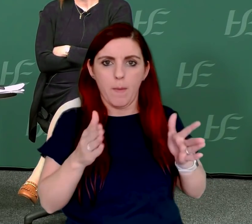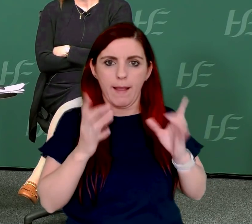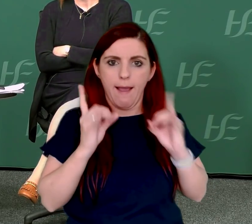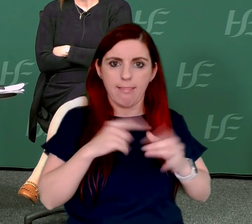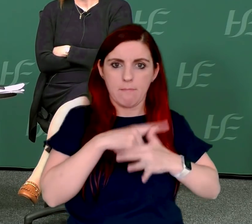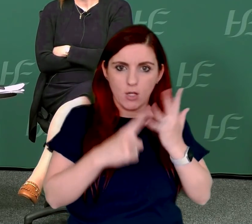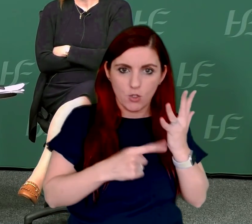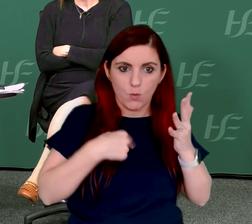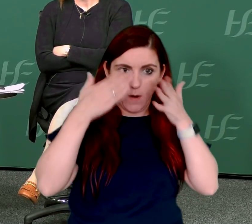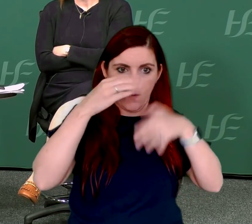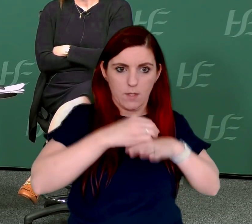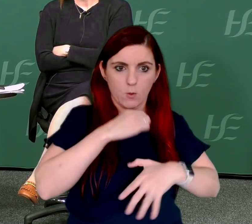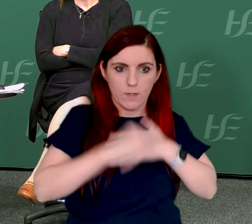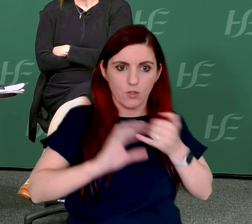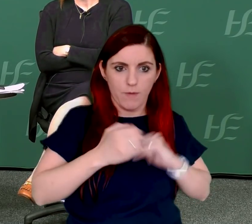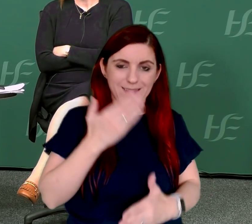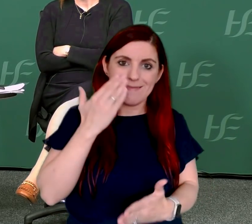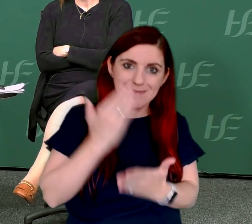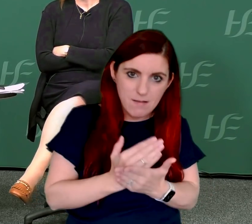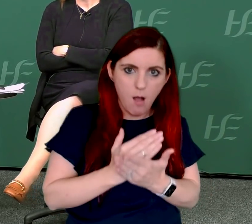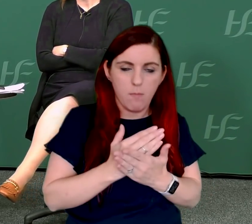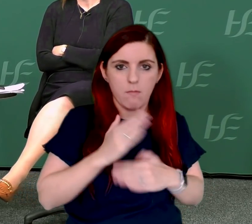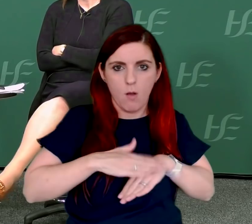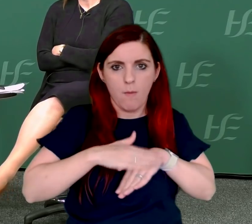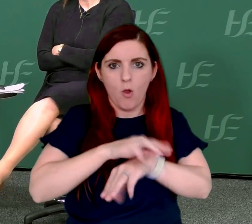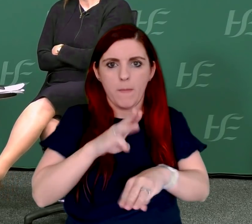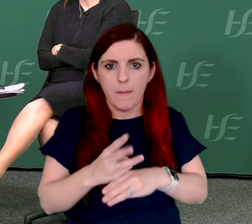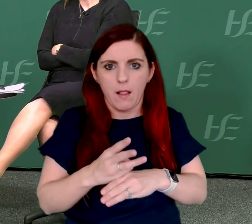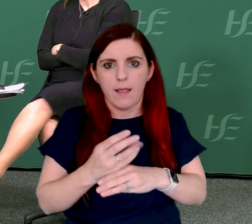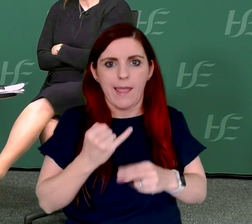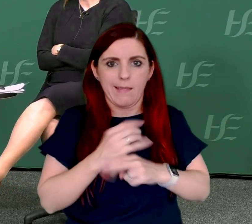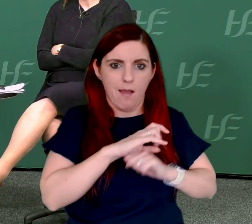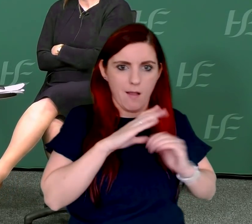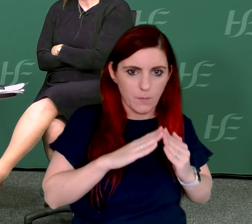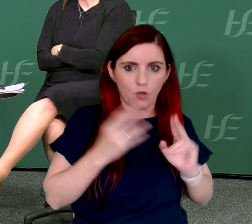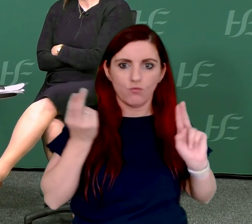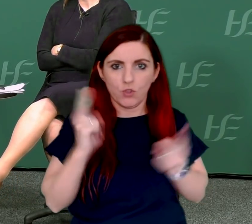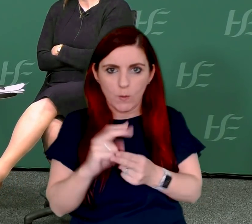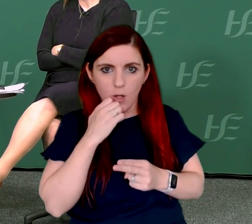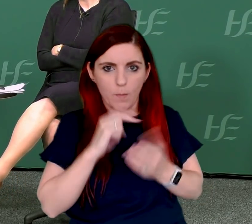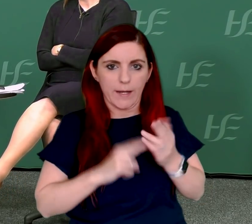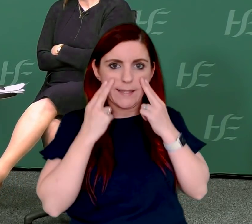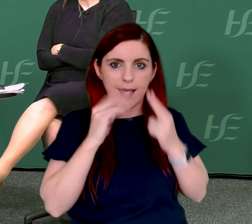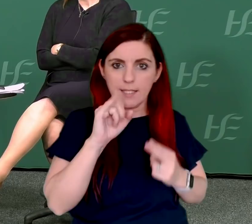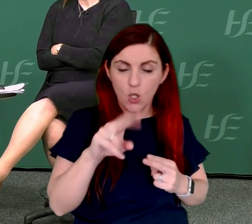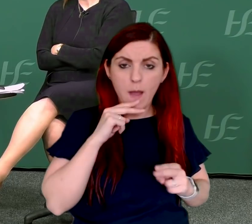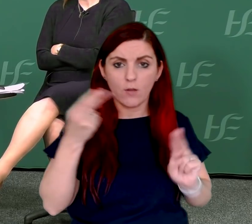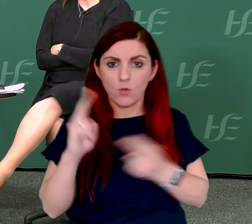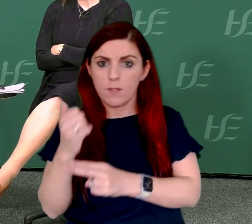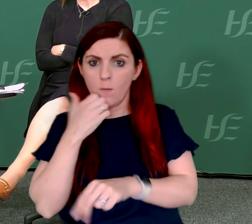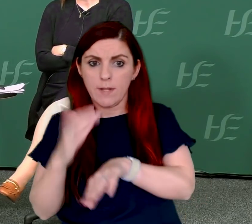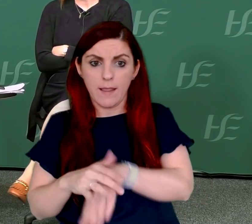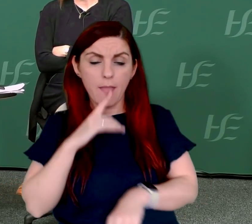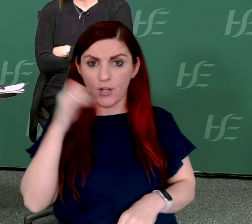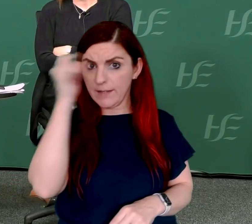and stop that flood coming through and reduce mortality and reduce ICU? So they're difficult measures. And maybe